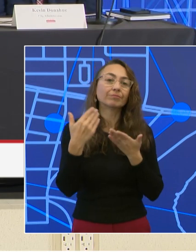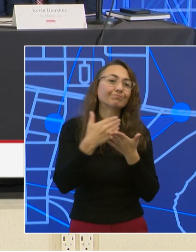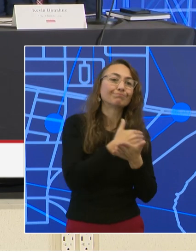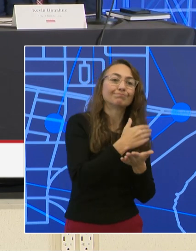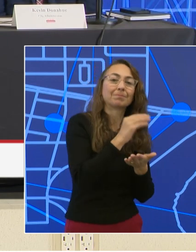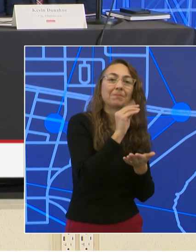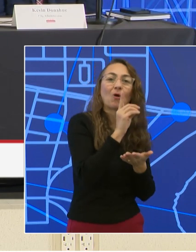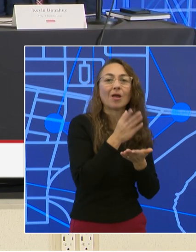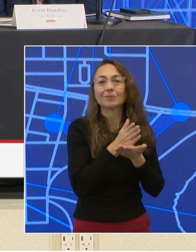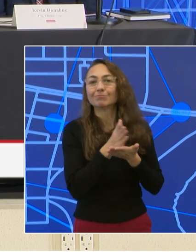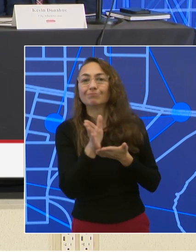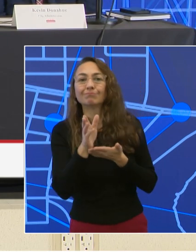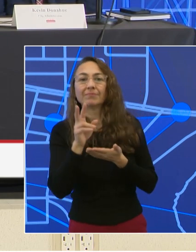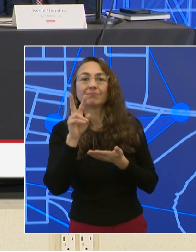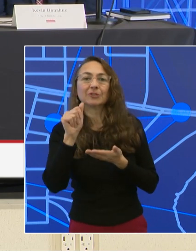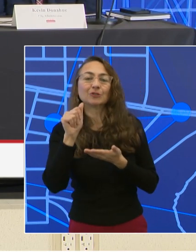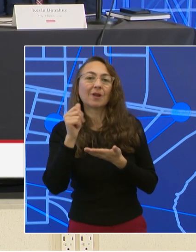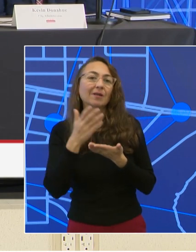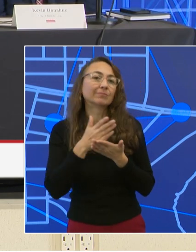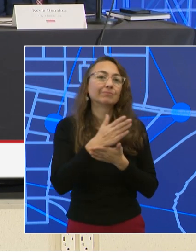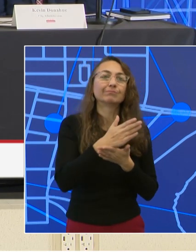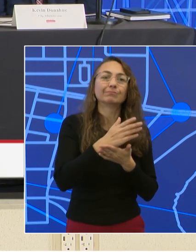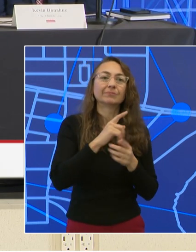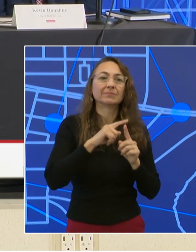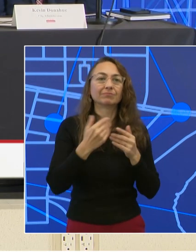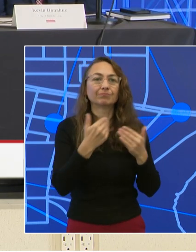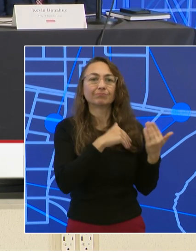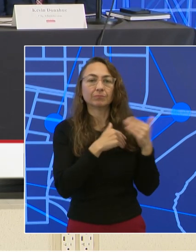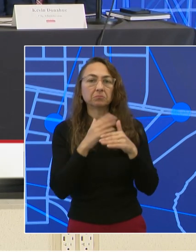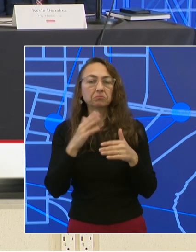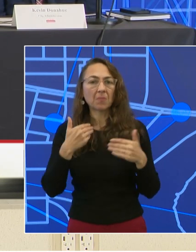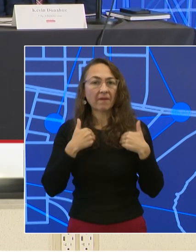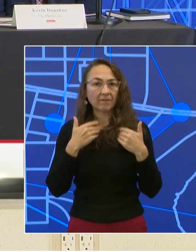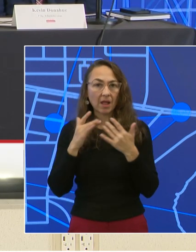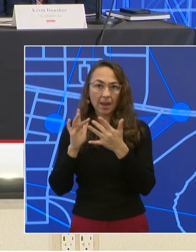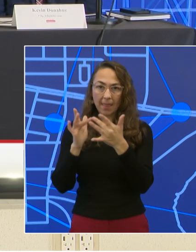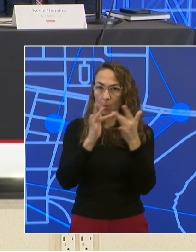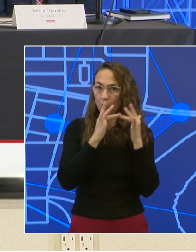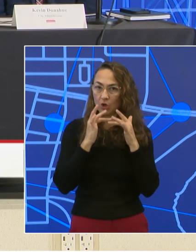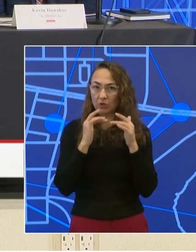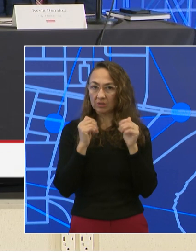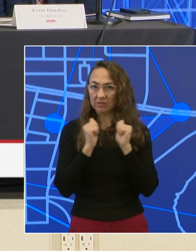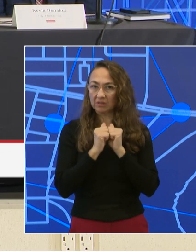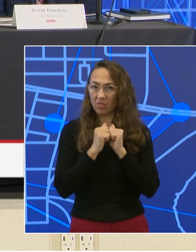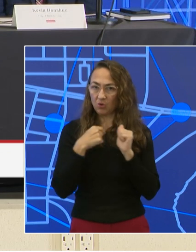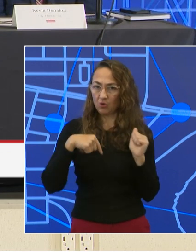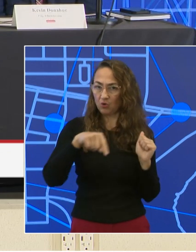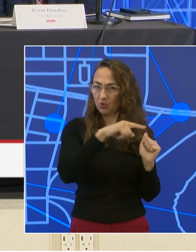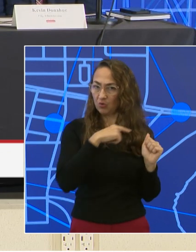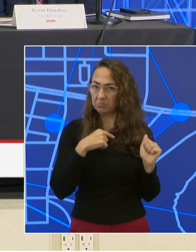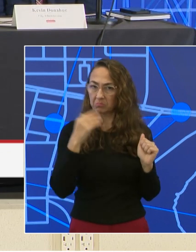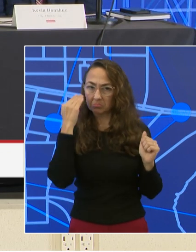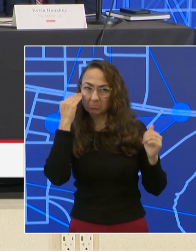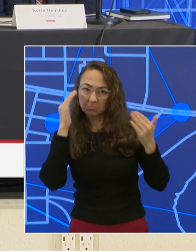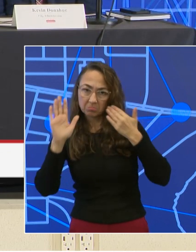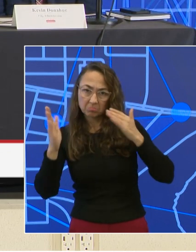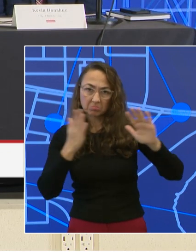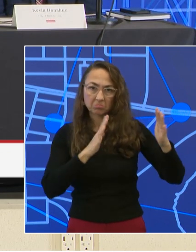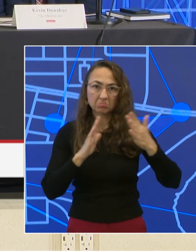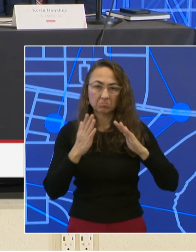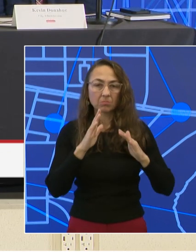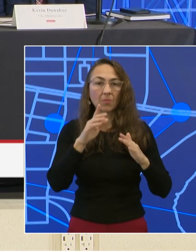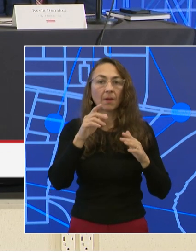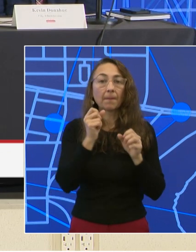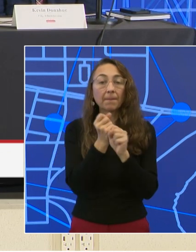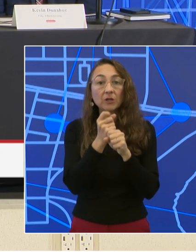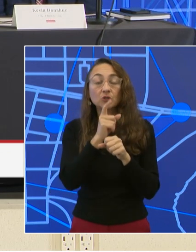know that this network of cameras and back and forth is really critical to solving crime if it happens.